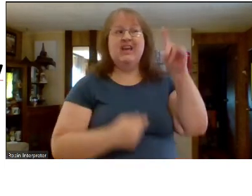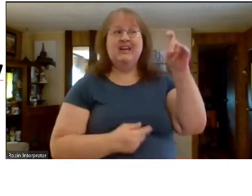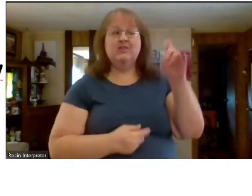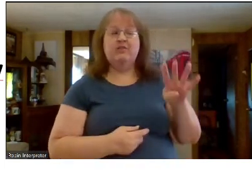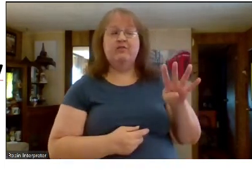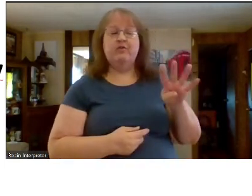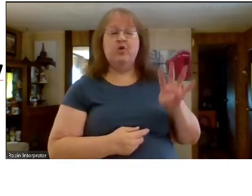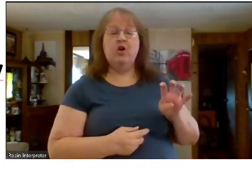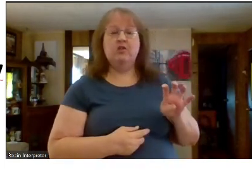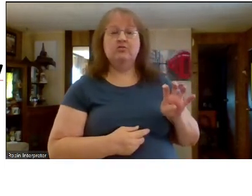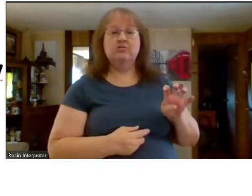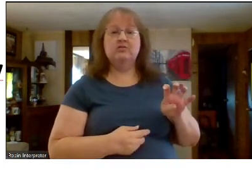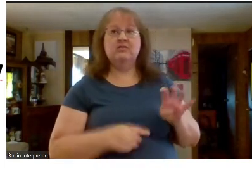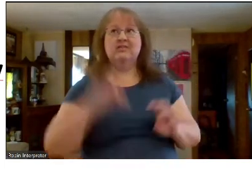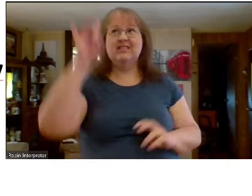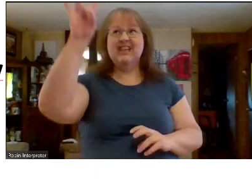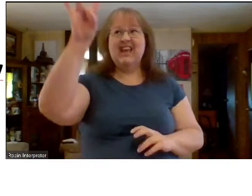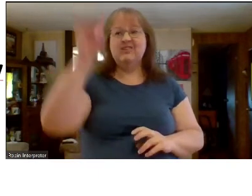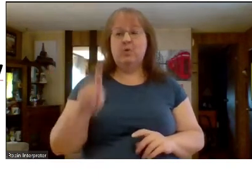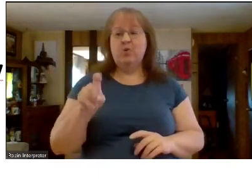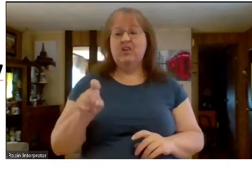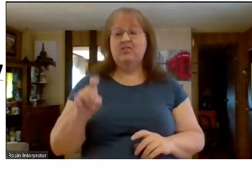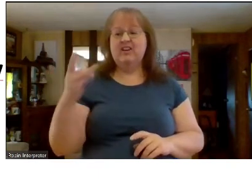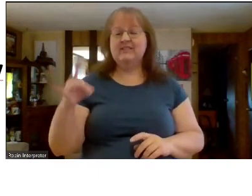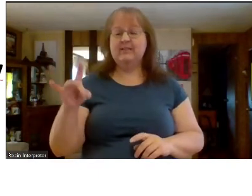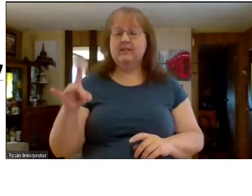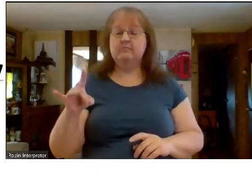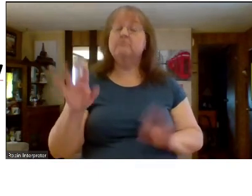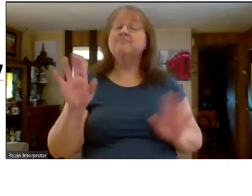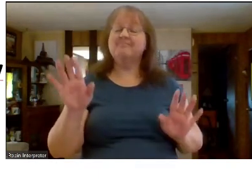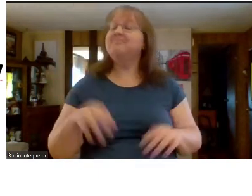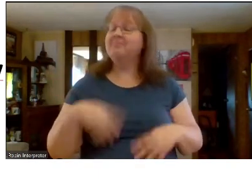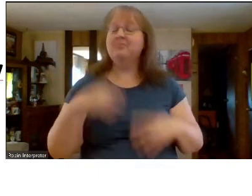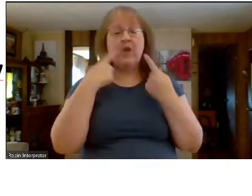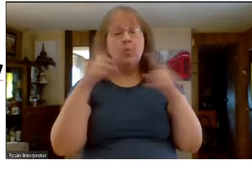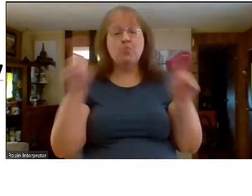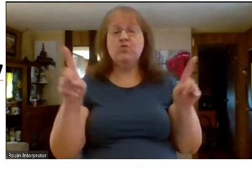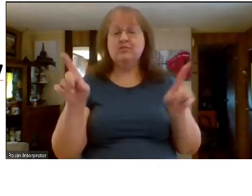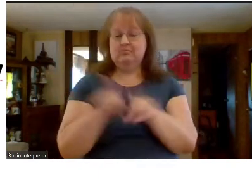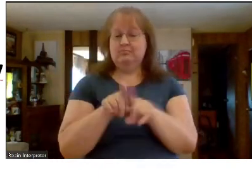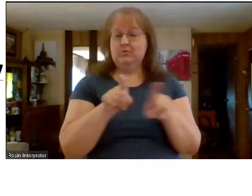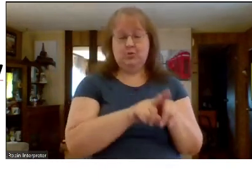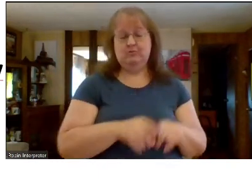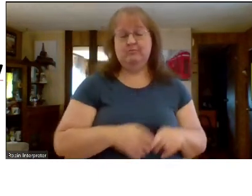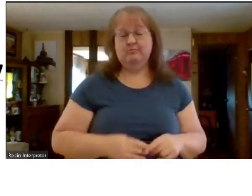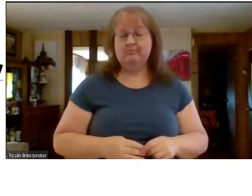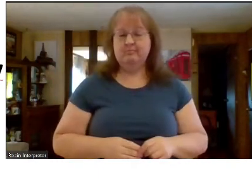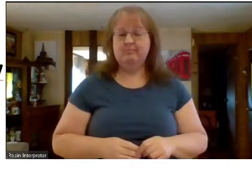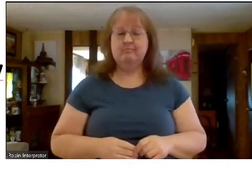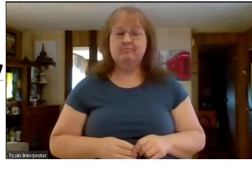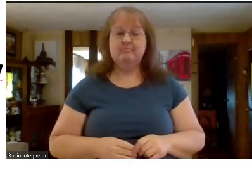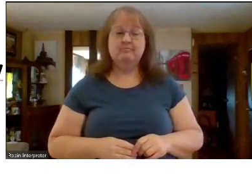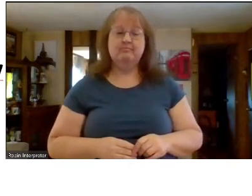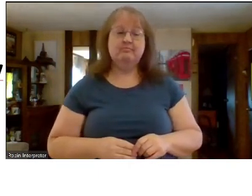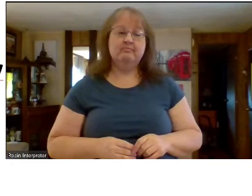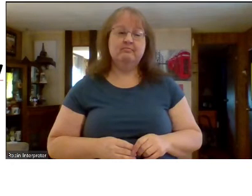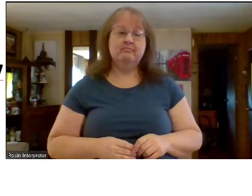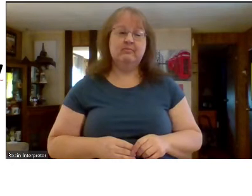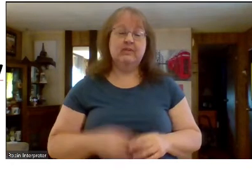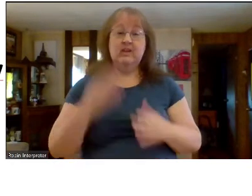did this instead, x over 400 is the same thing as 8 over 118, that also